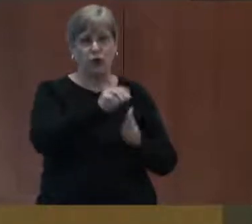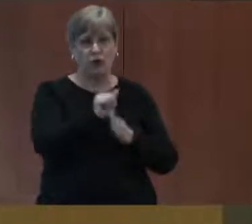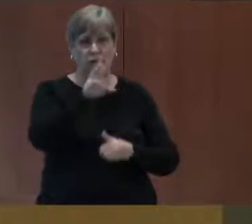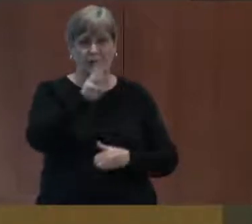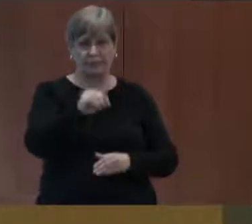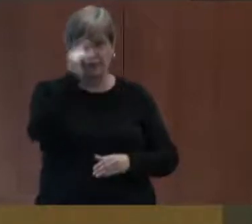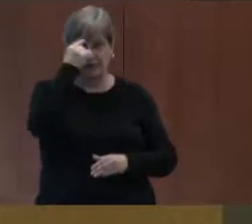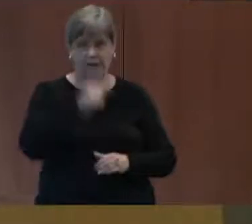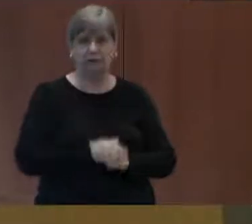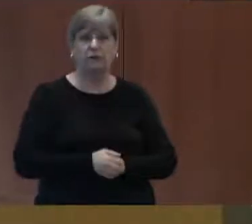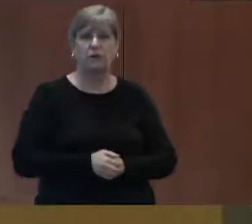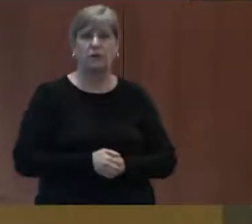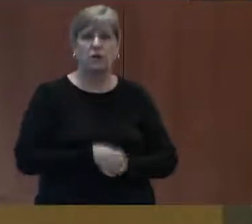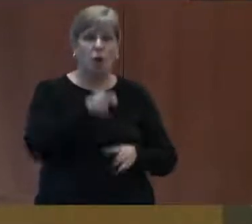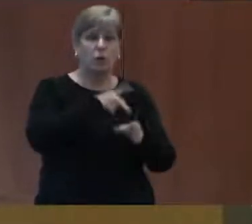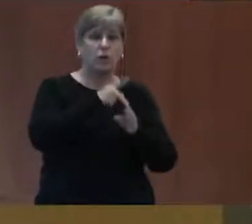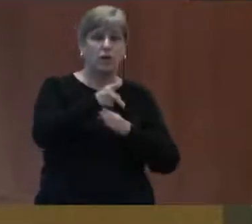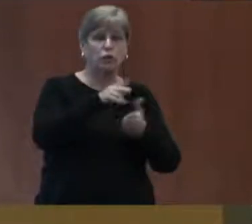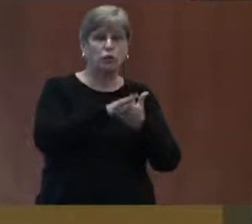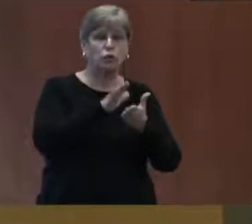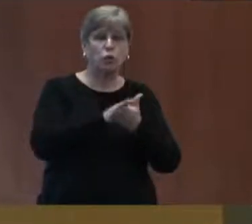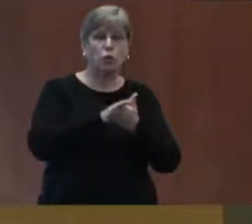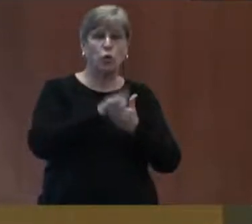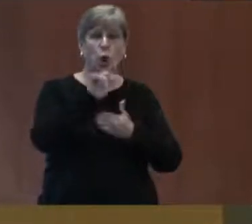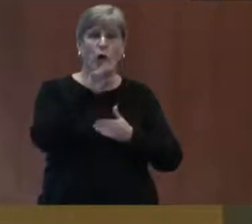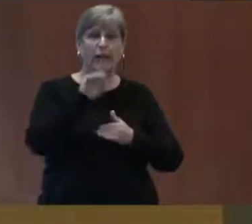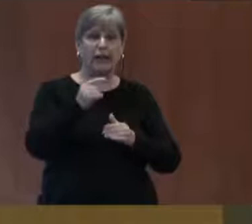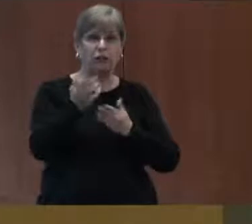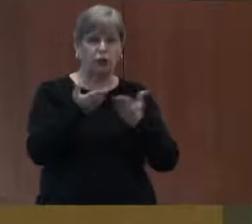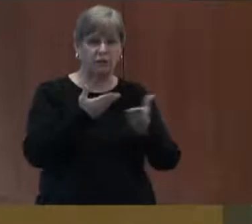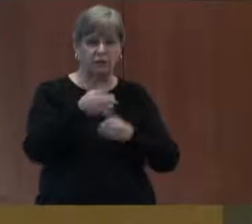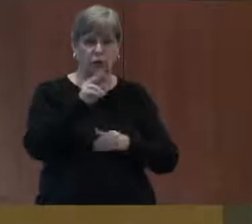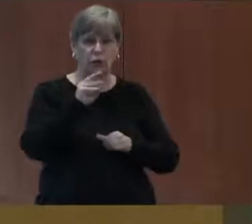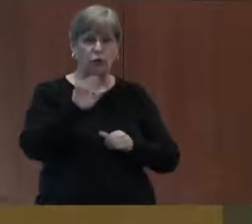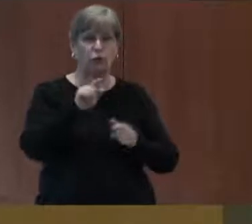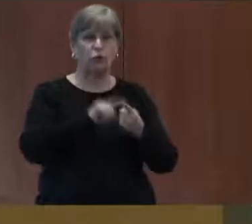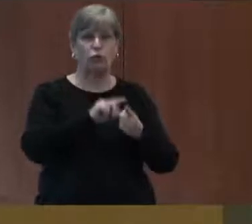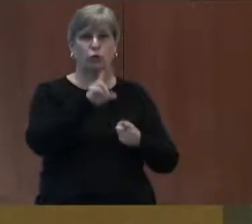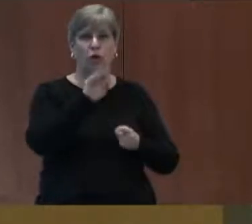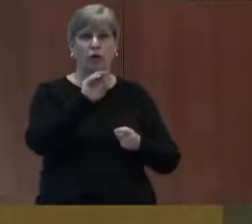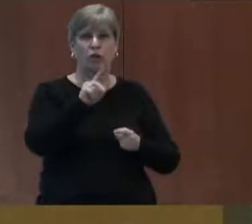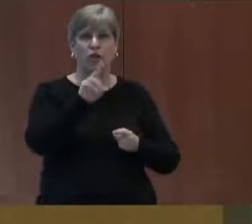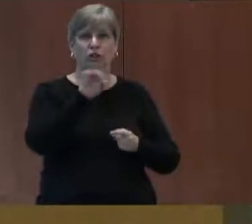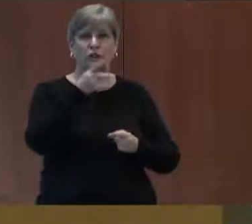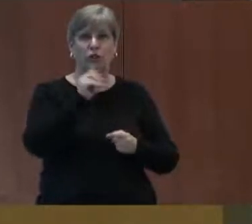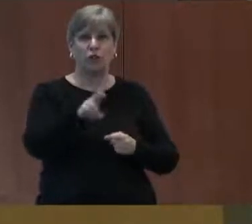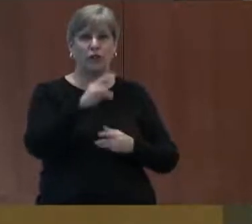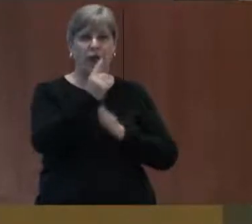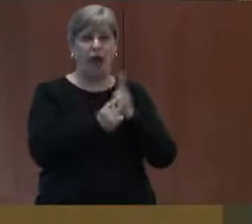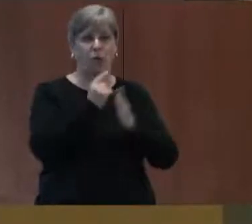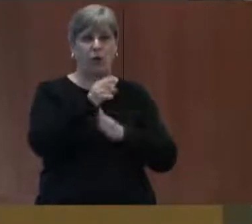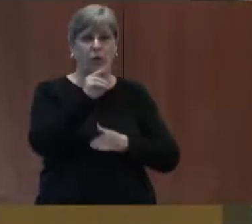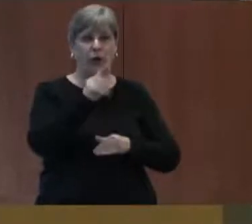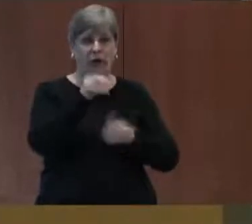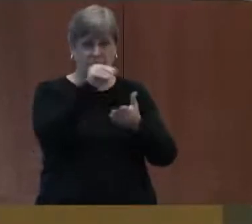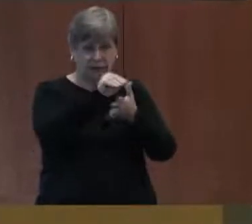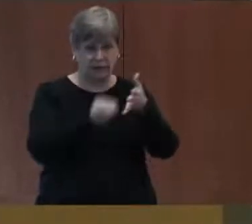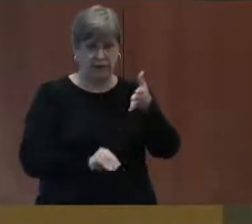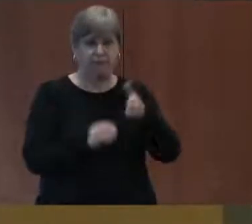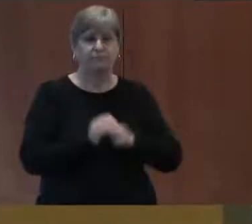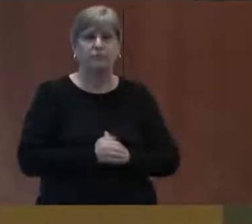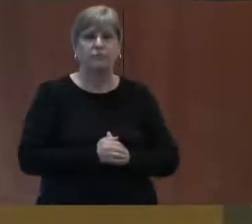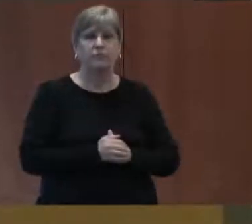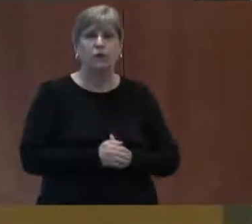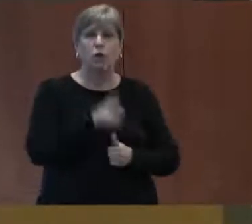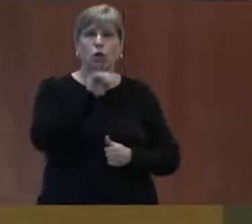$73,062.60. Professional School Auditing Services renewal to Ronald Schiffler at the hourly rates listed.